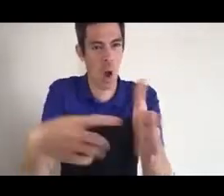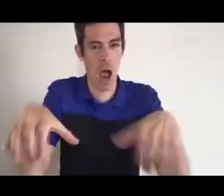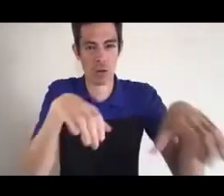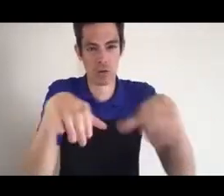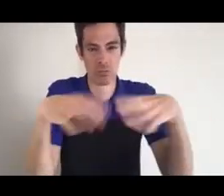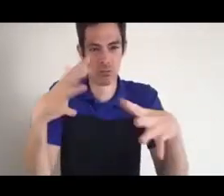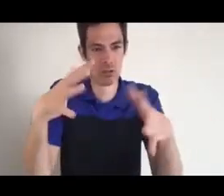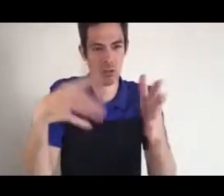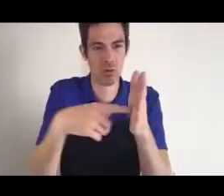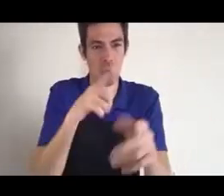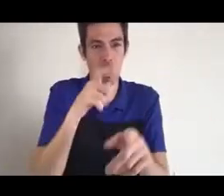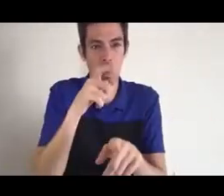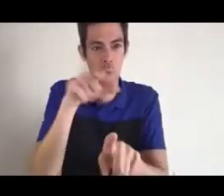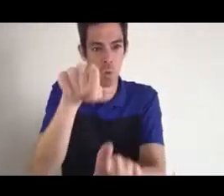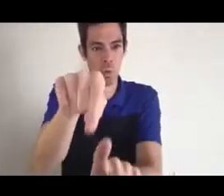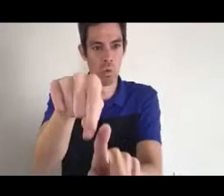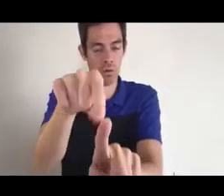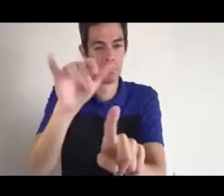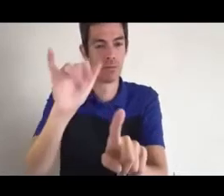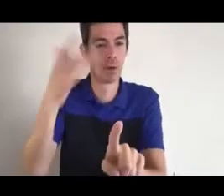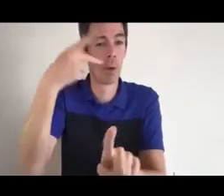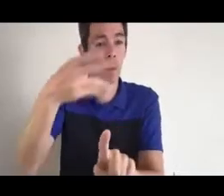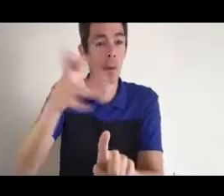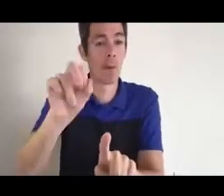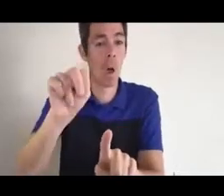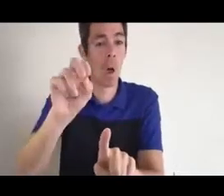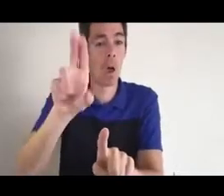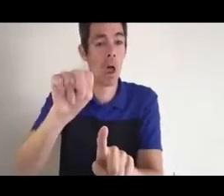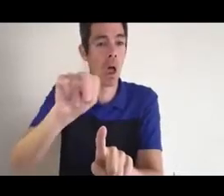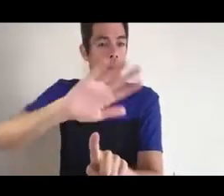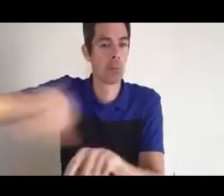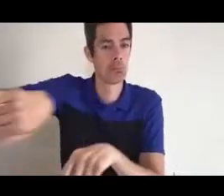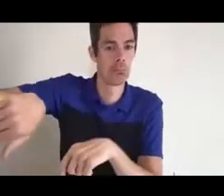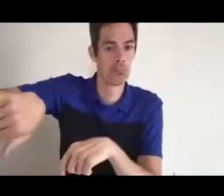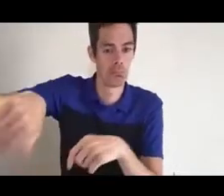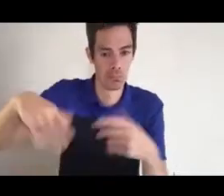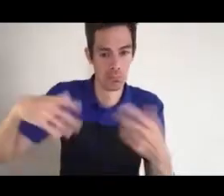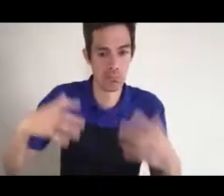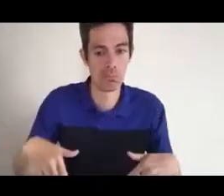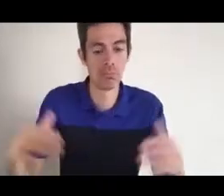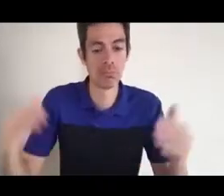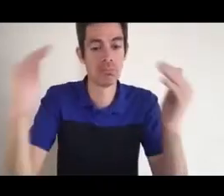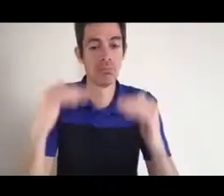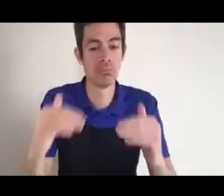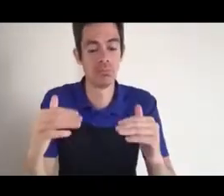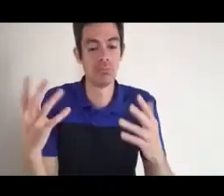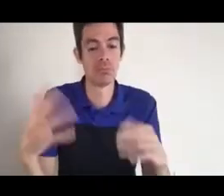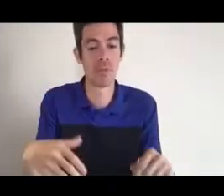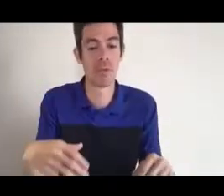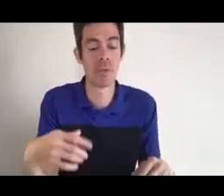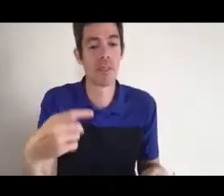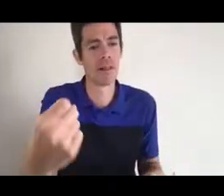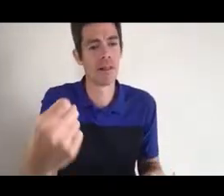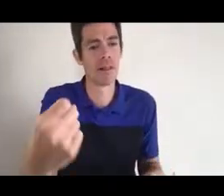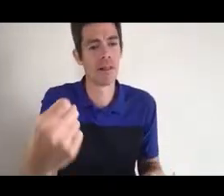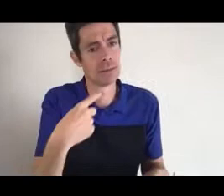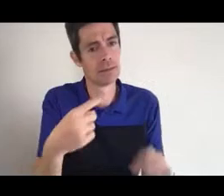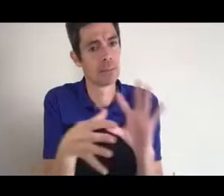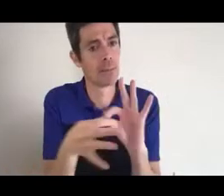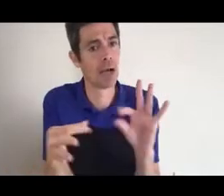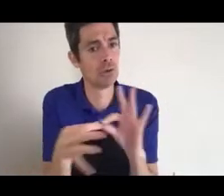take. That action shows take you. So oftentimes you don't actually indicate the